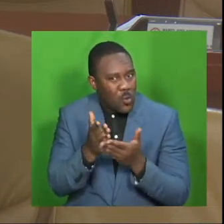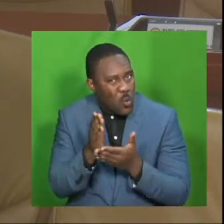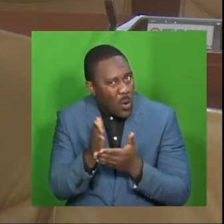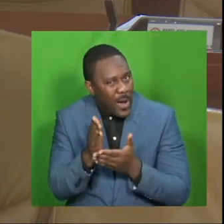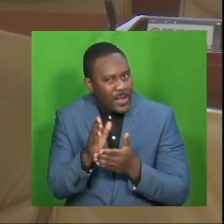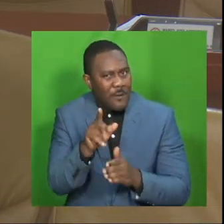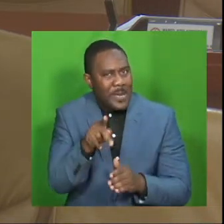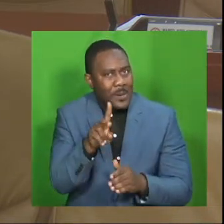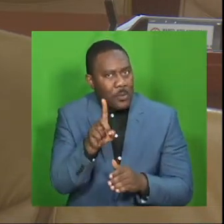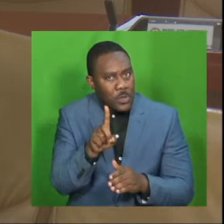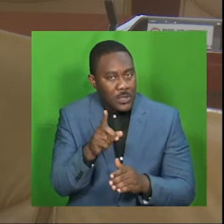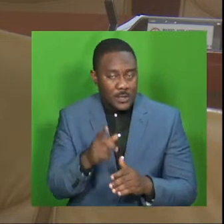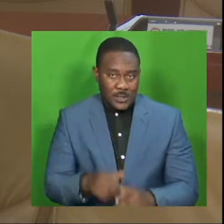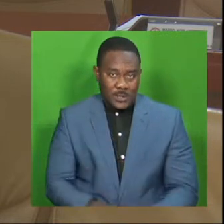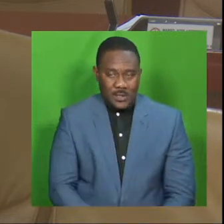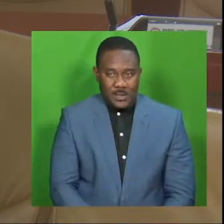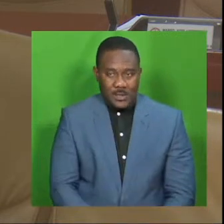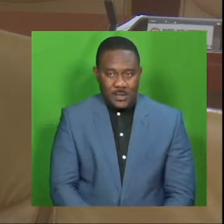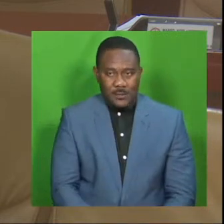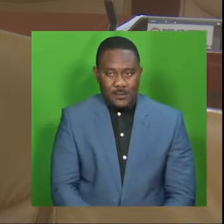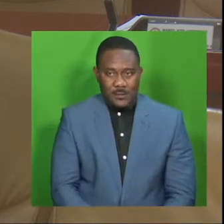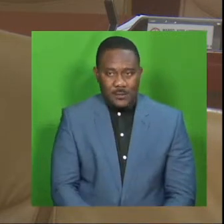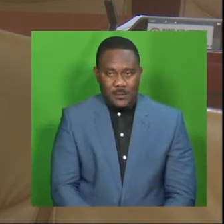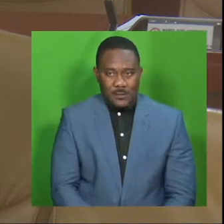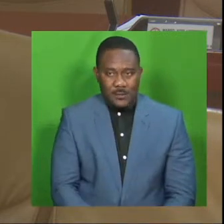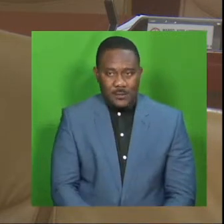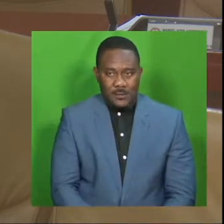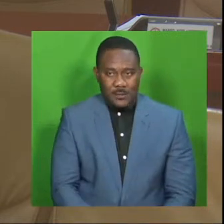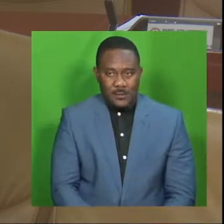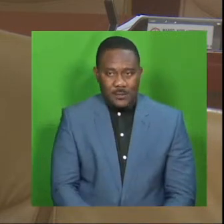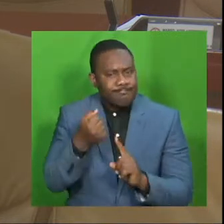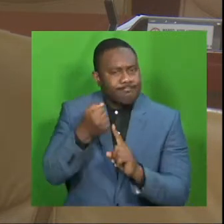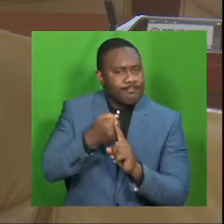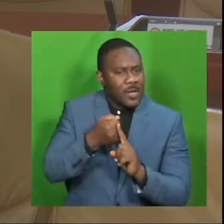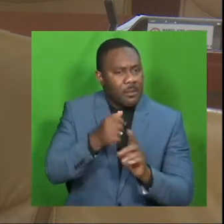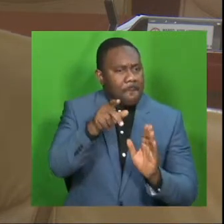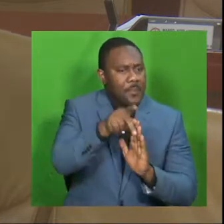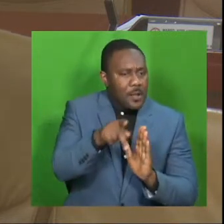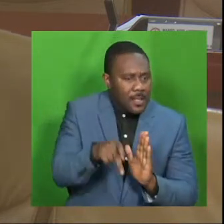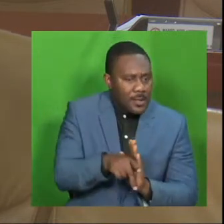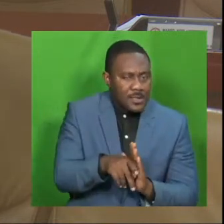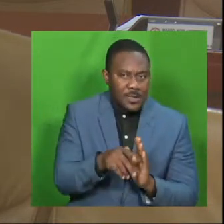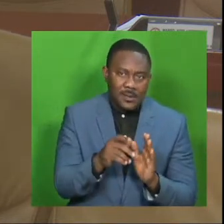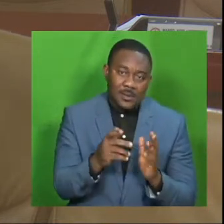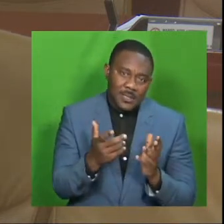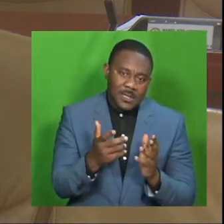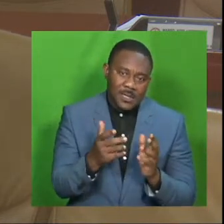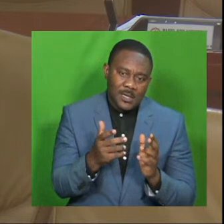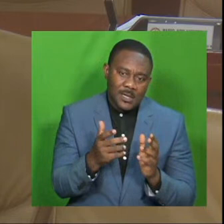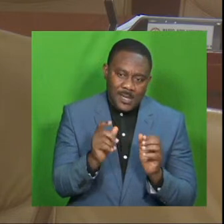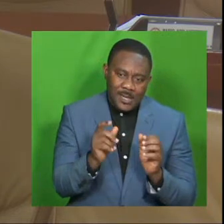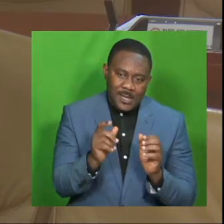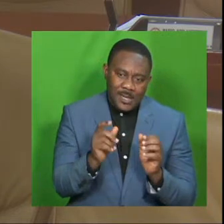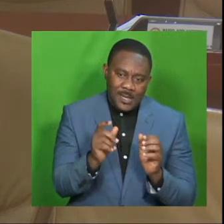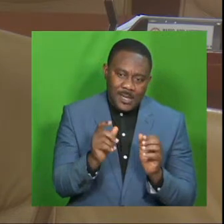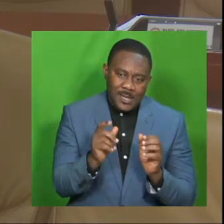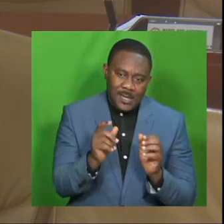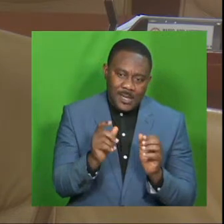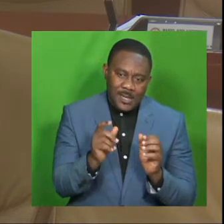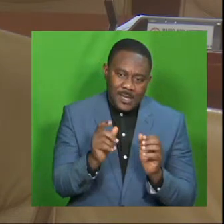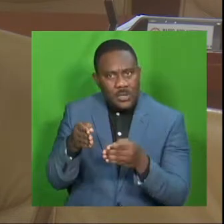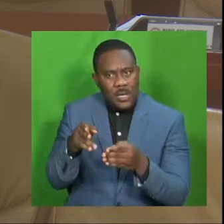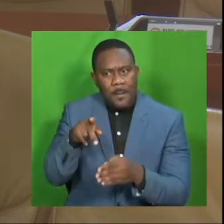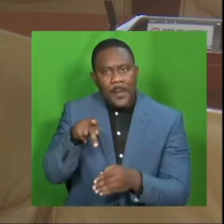people with disabilities to be respected and advocate for policies that will target these people